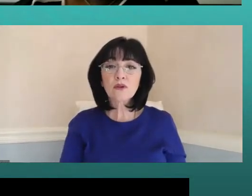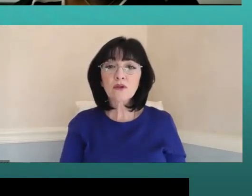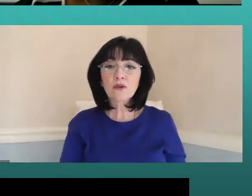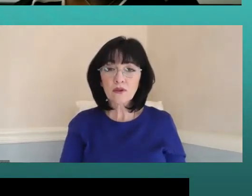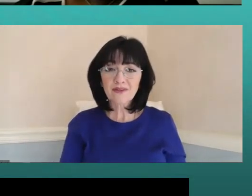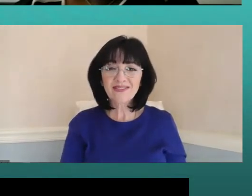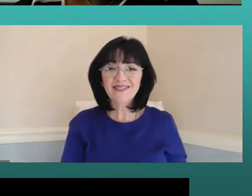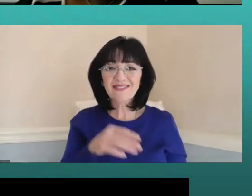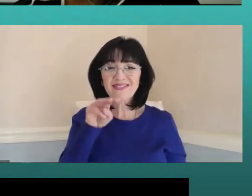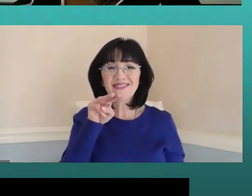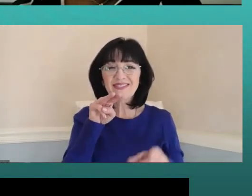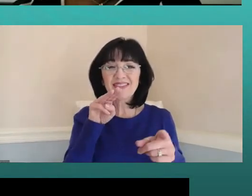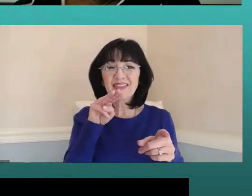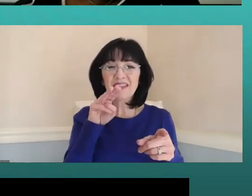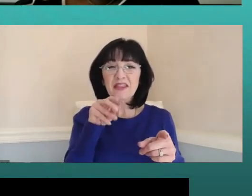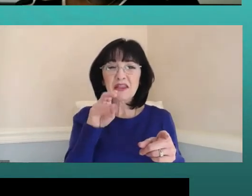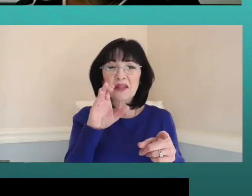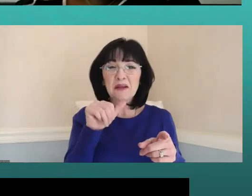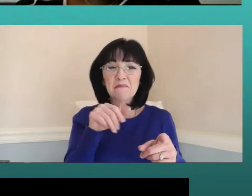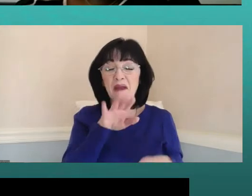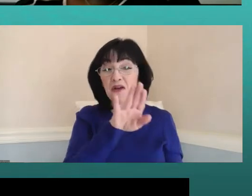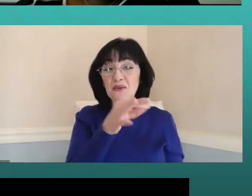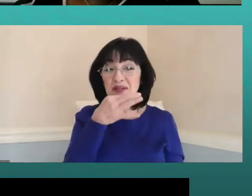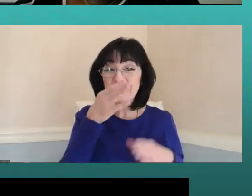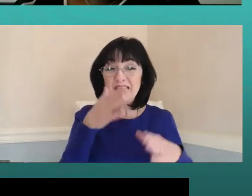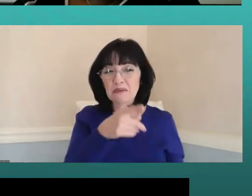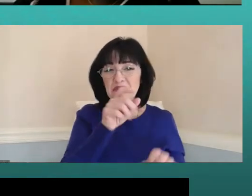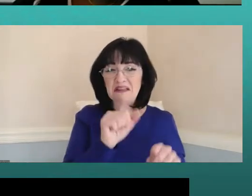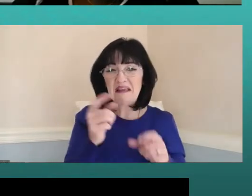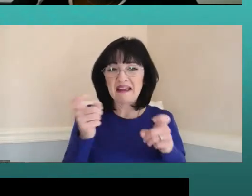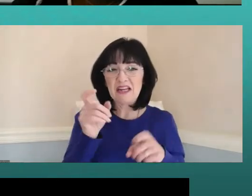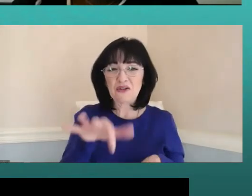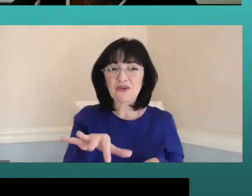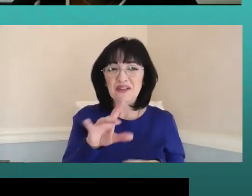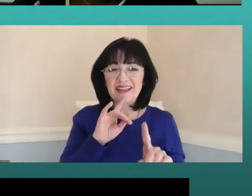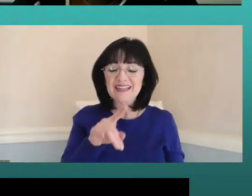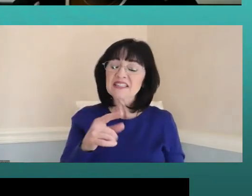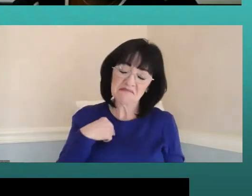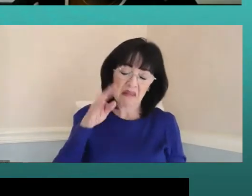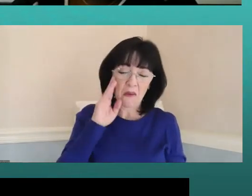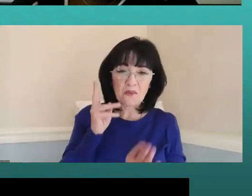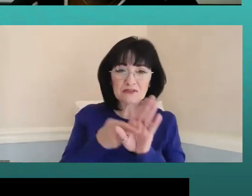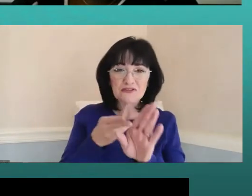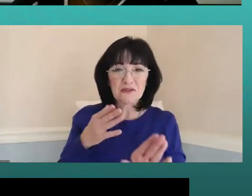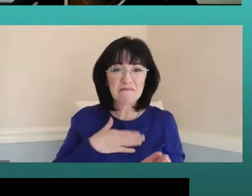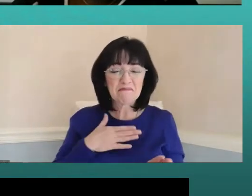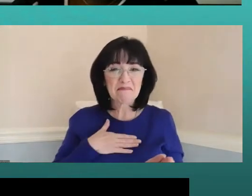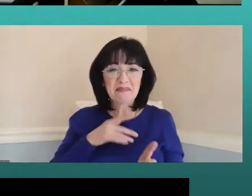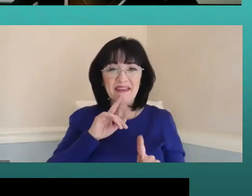Monica, as the expert, will let you handle that one. So I'll jump right in. So